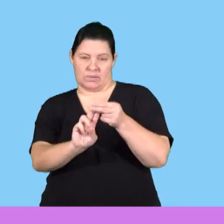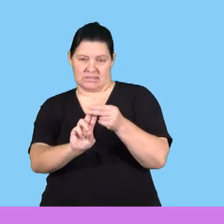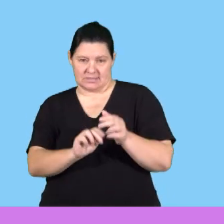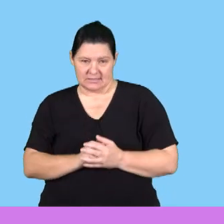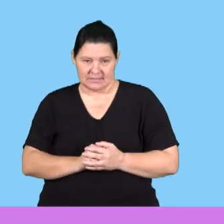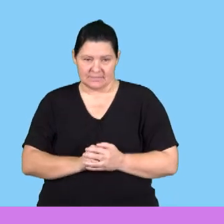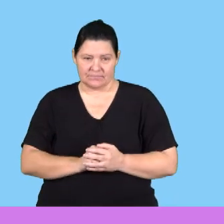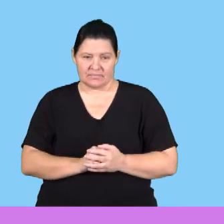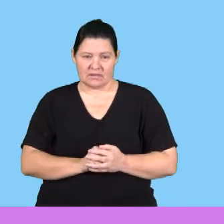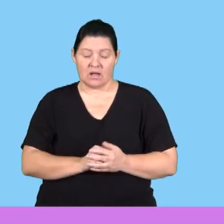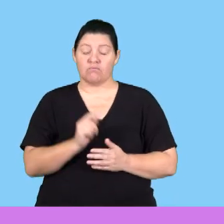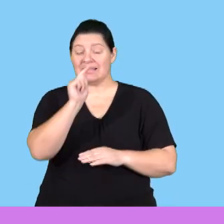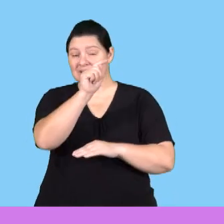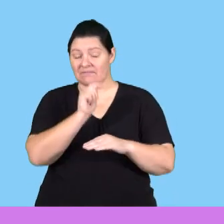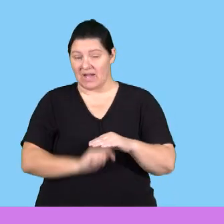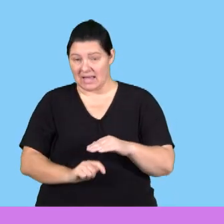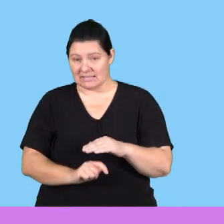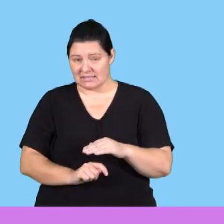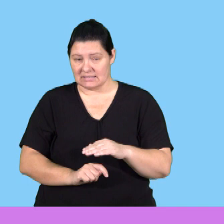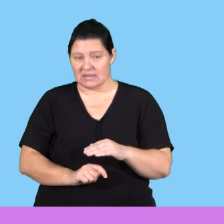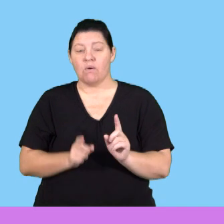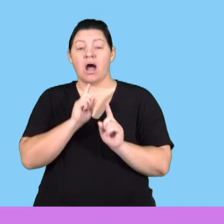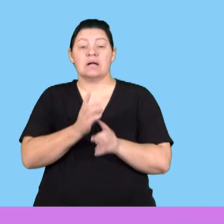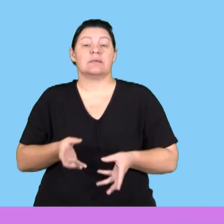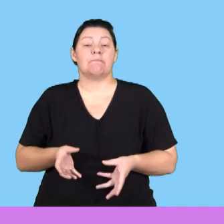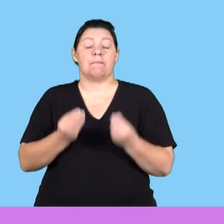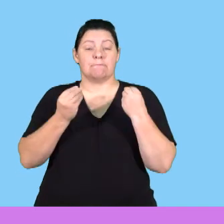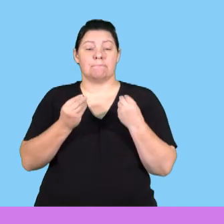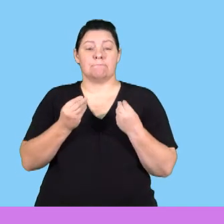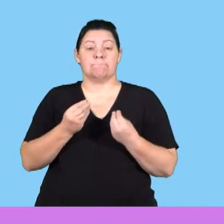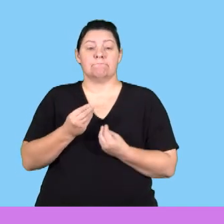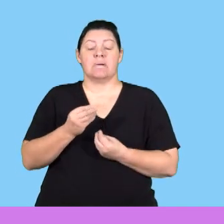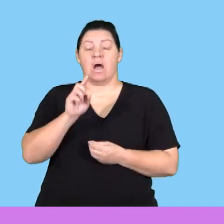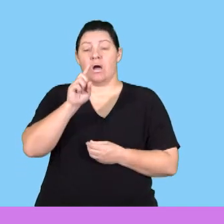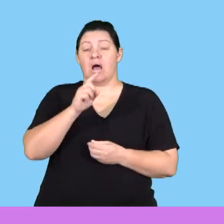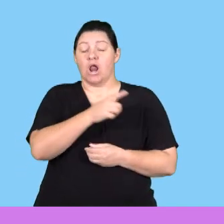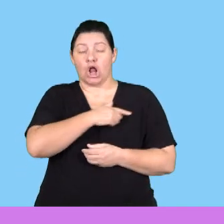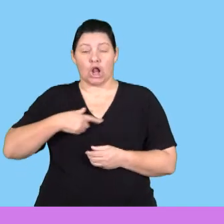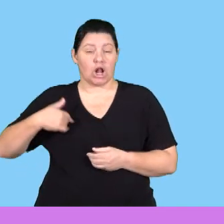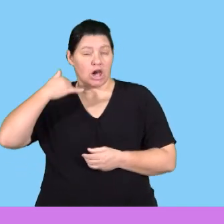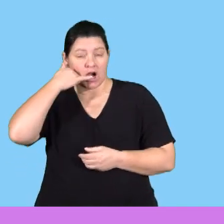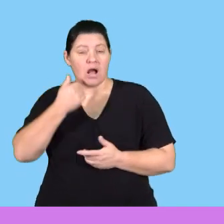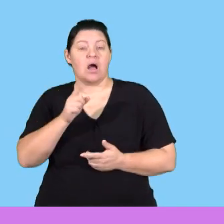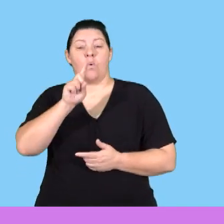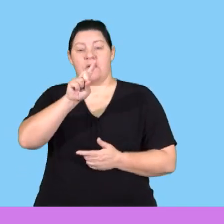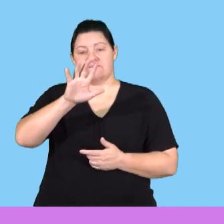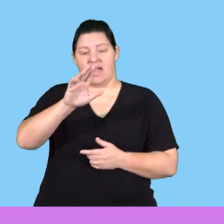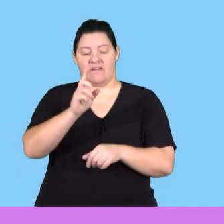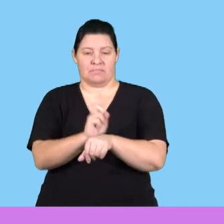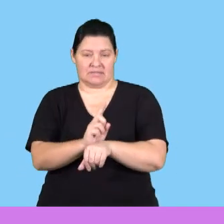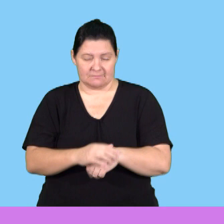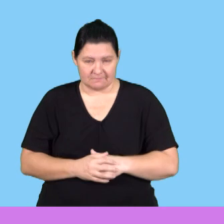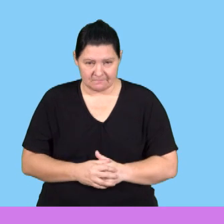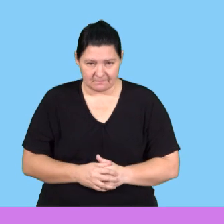per minute. Then when you divide, the answer we get is 15 minutes. So